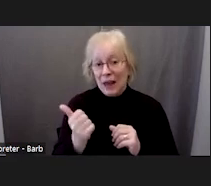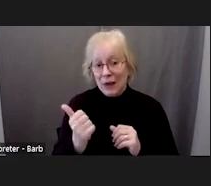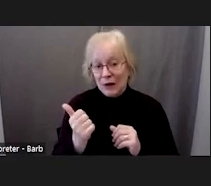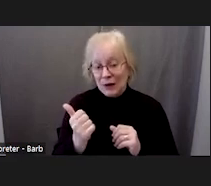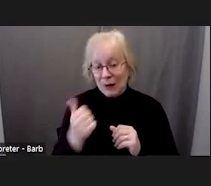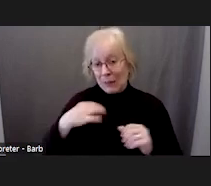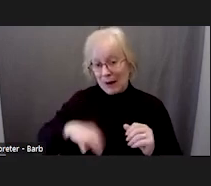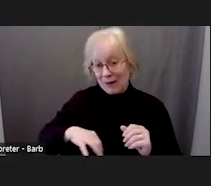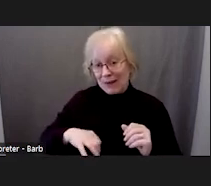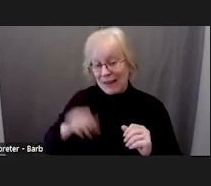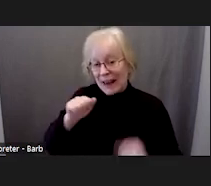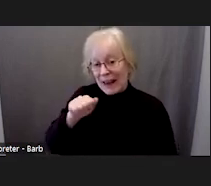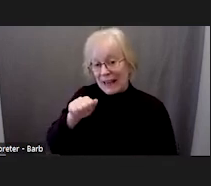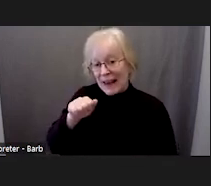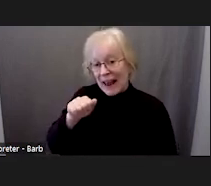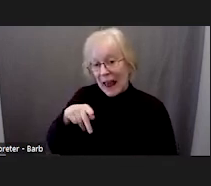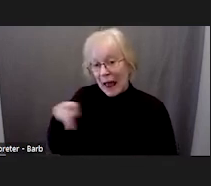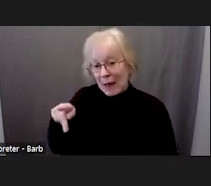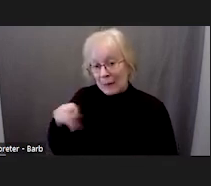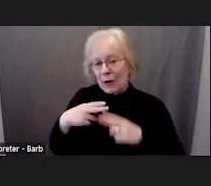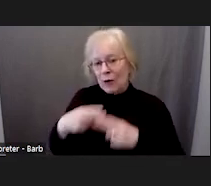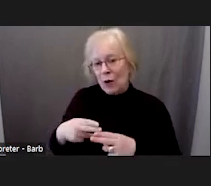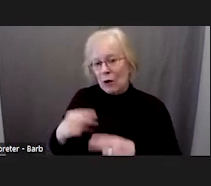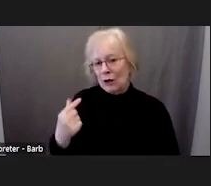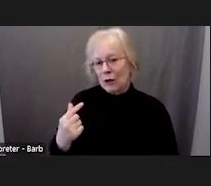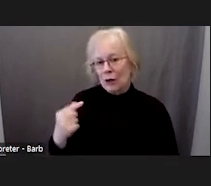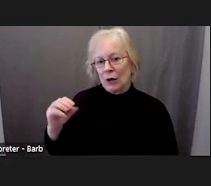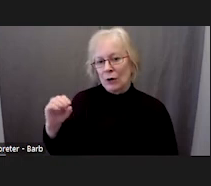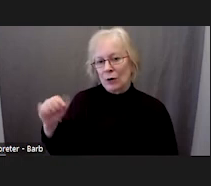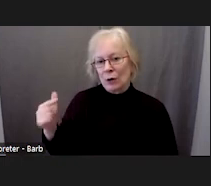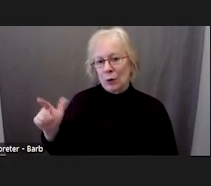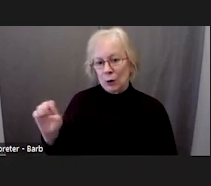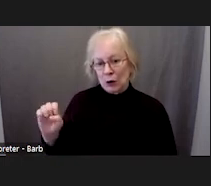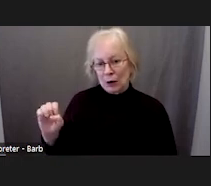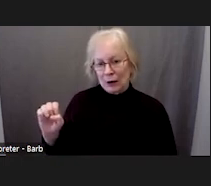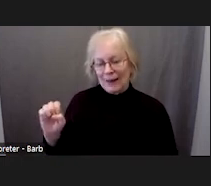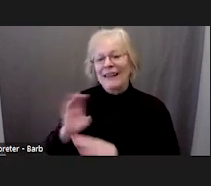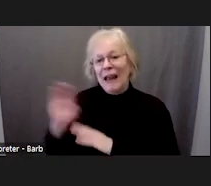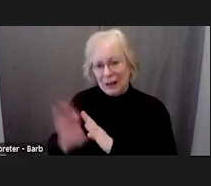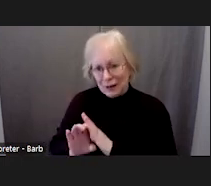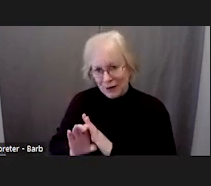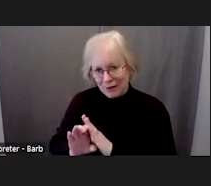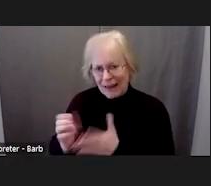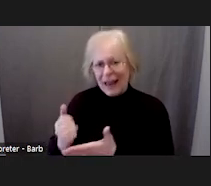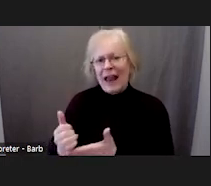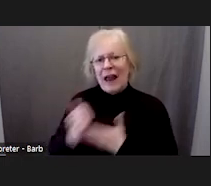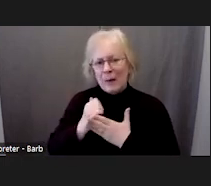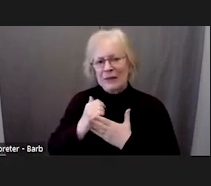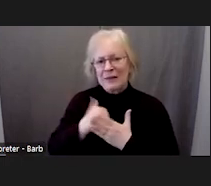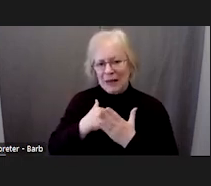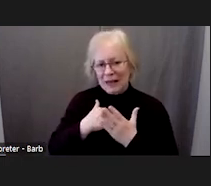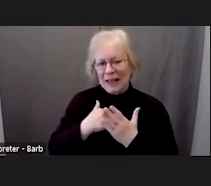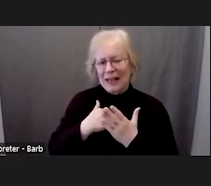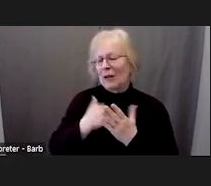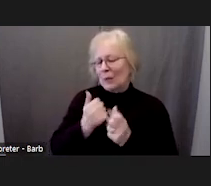Calendar. It has helped me change everything and text reminders about doctor's appointments and everything